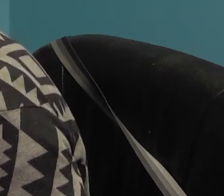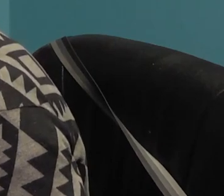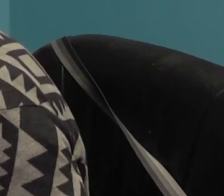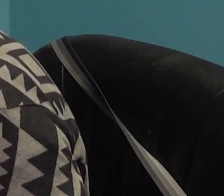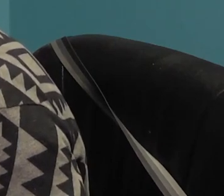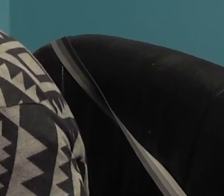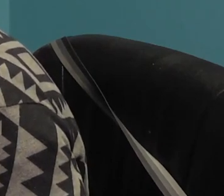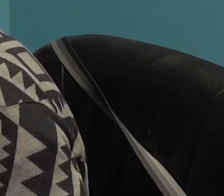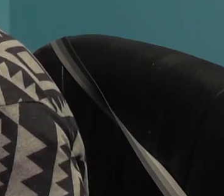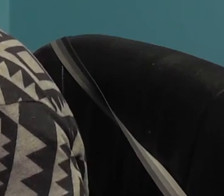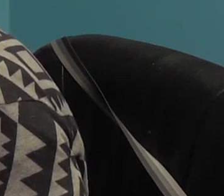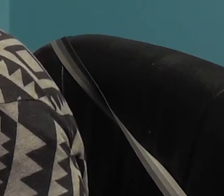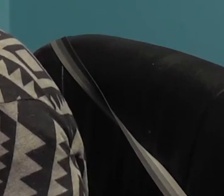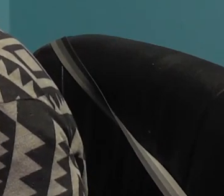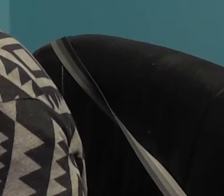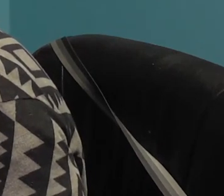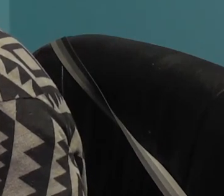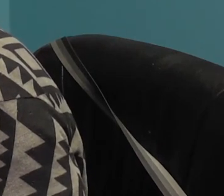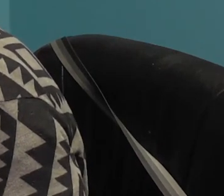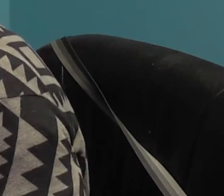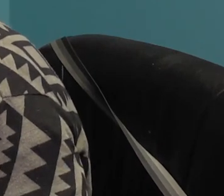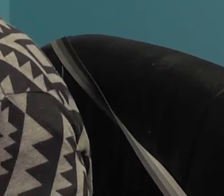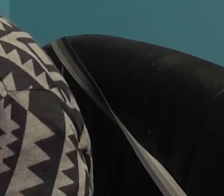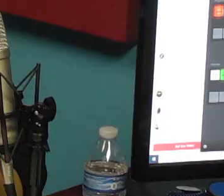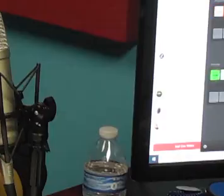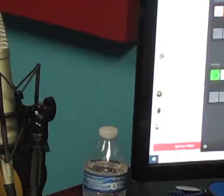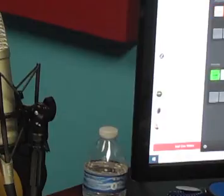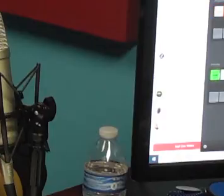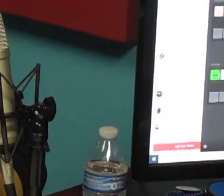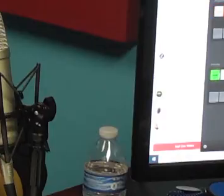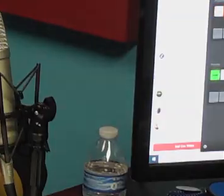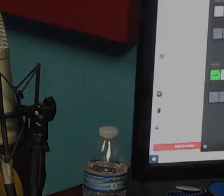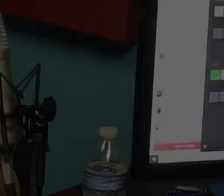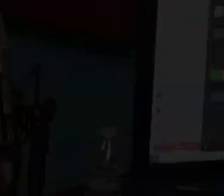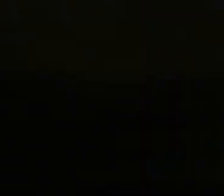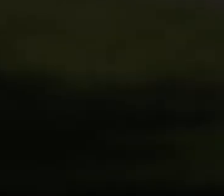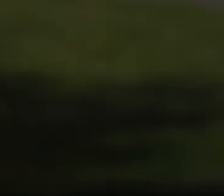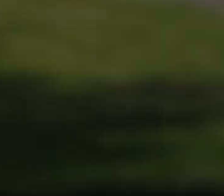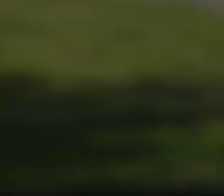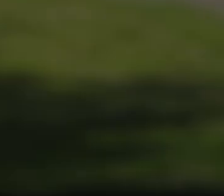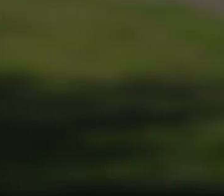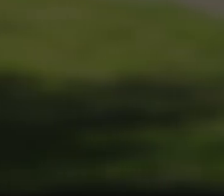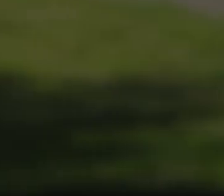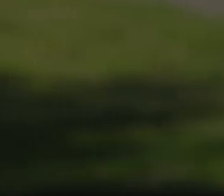Thank you again, everybody, and have a fantastic day. Bye-bye. Yeah.